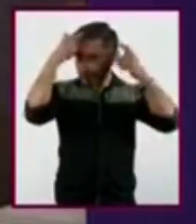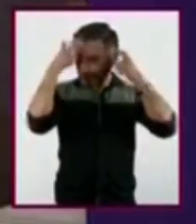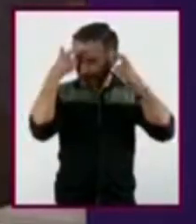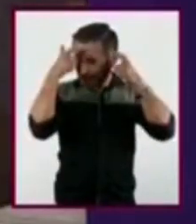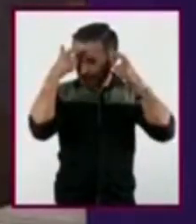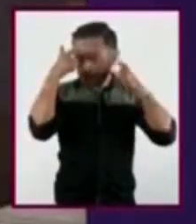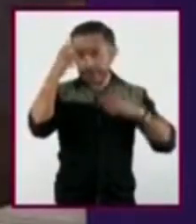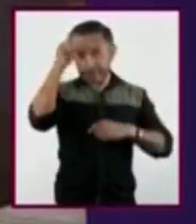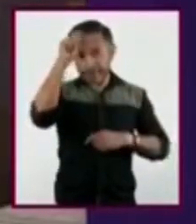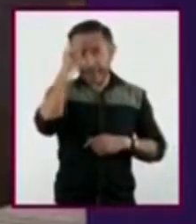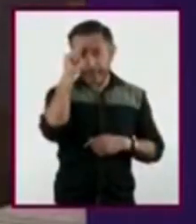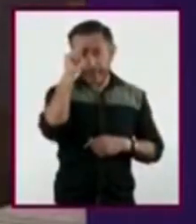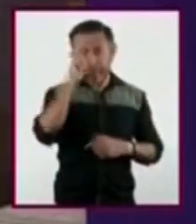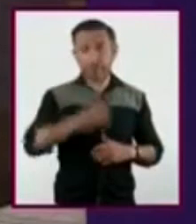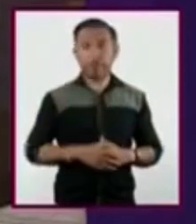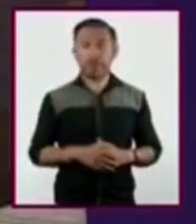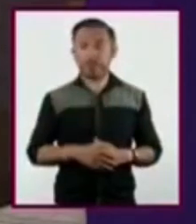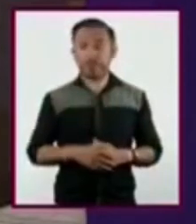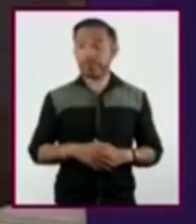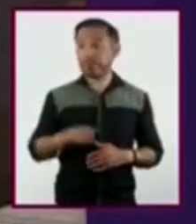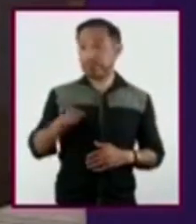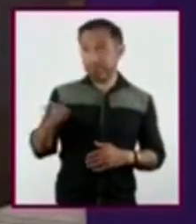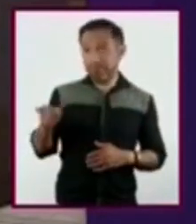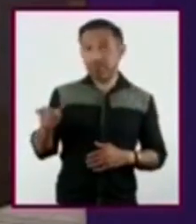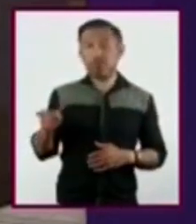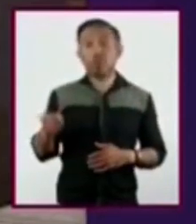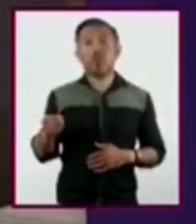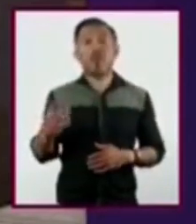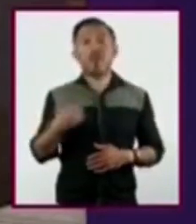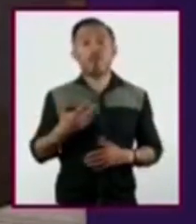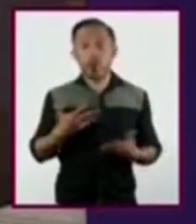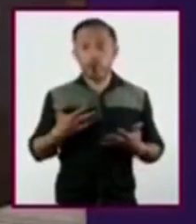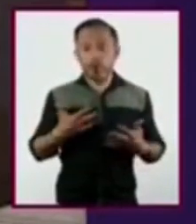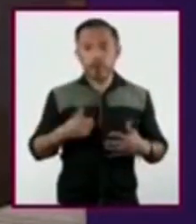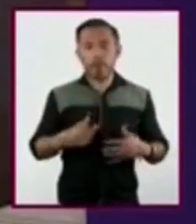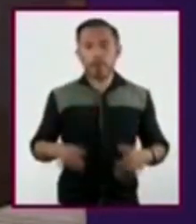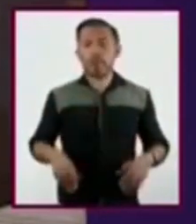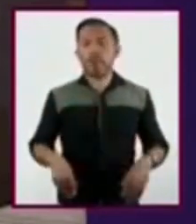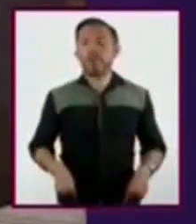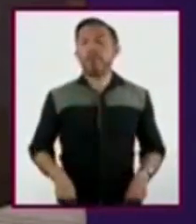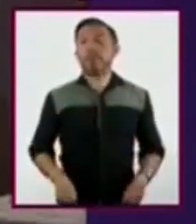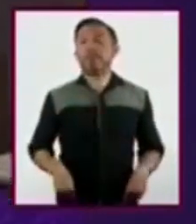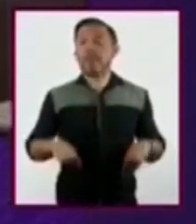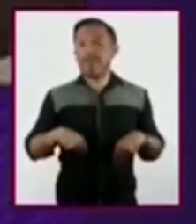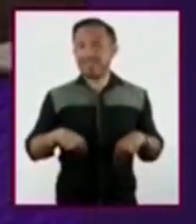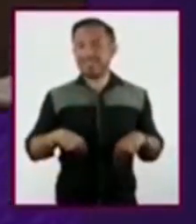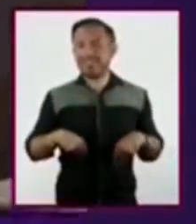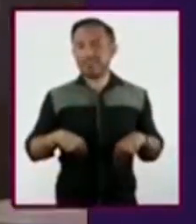hat. He's wearing pants. Pants.